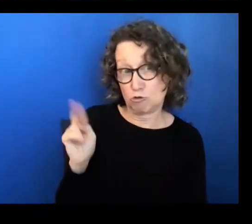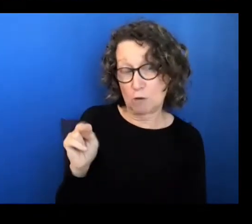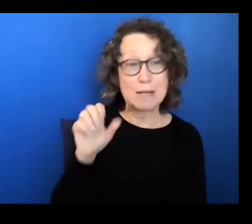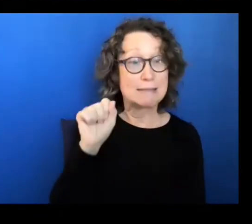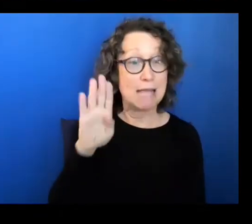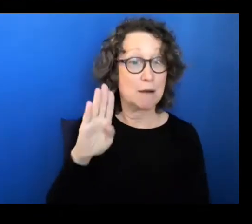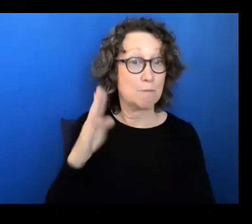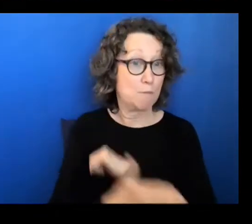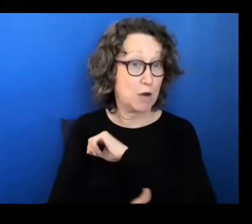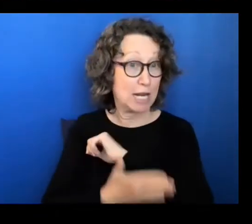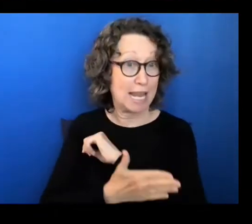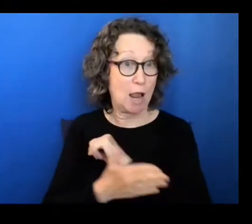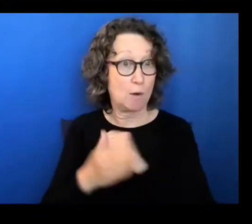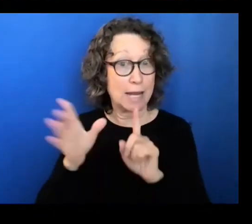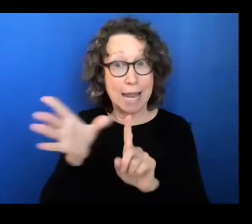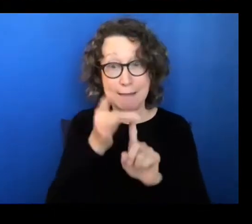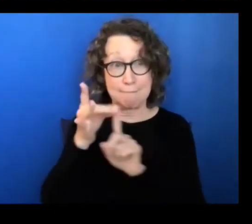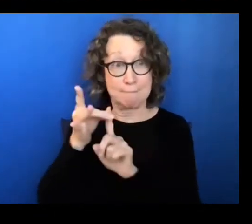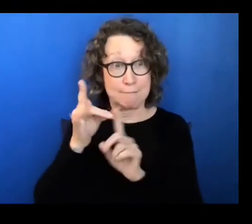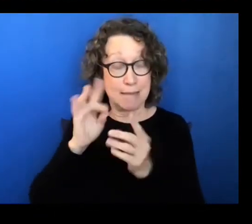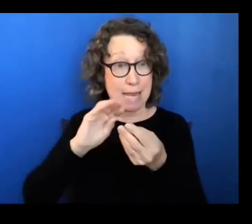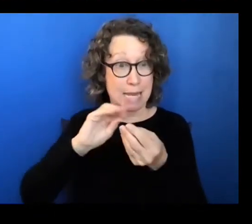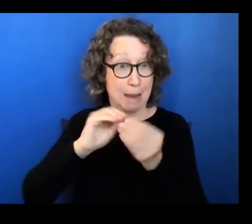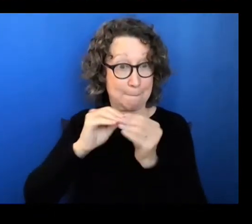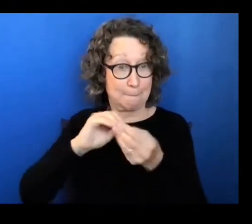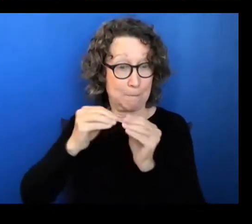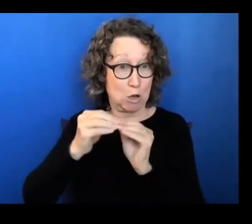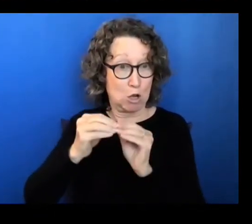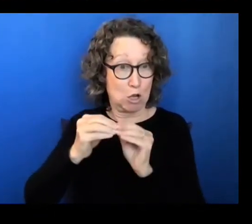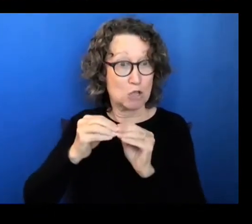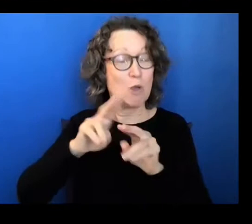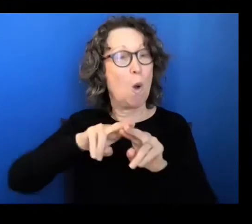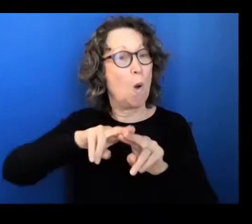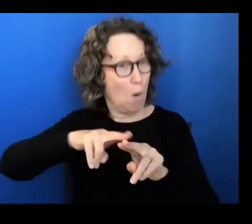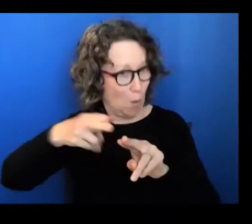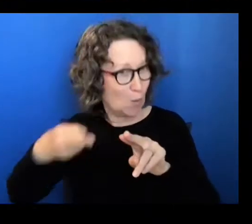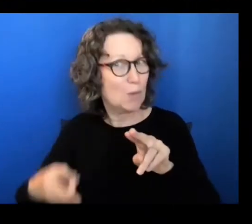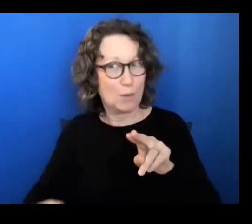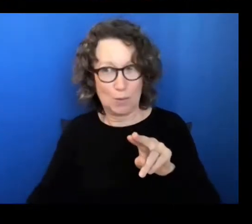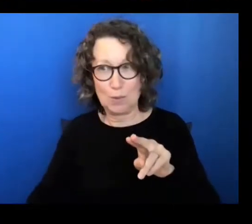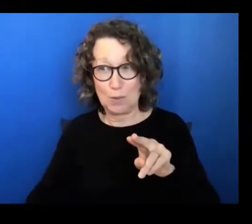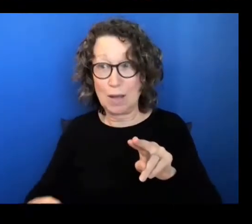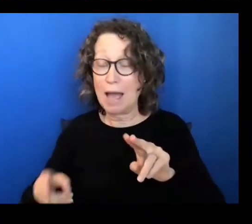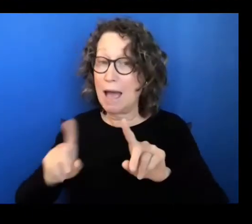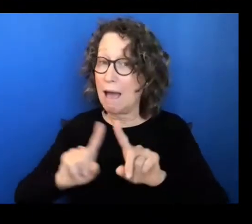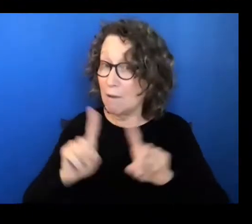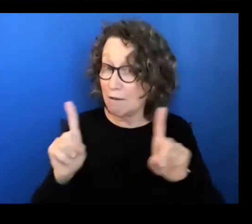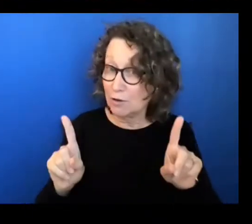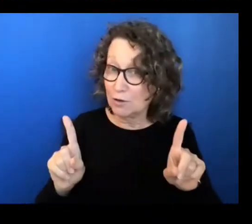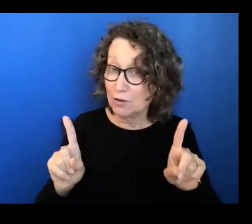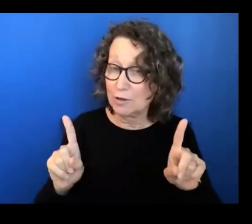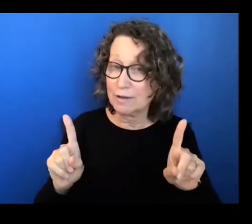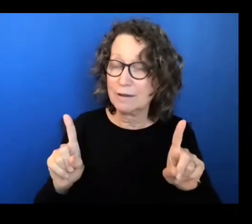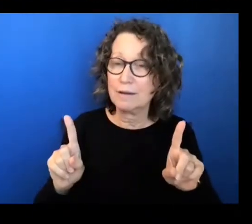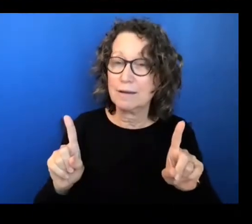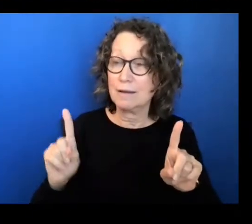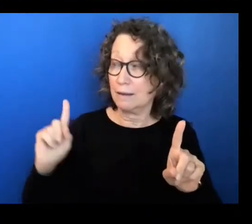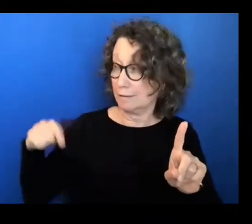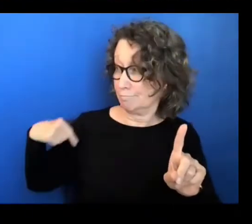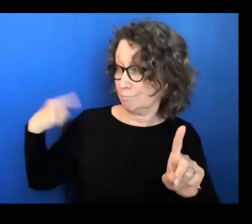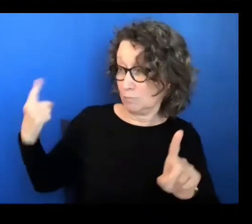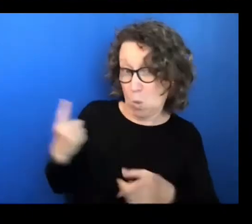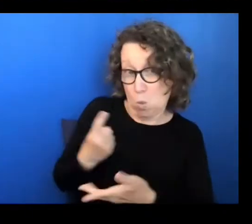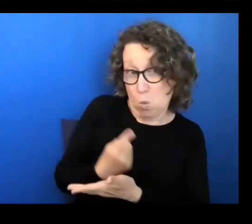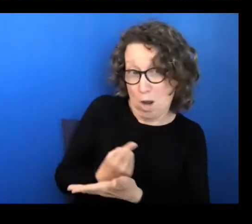Barbara County's case rate has significantly declined. However, in the past